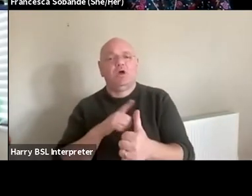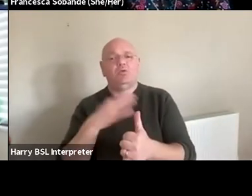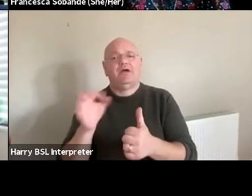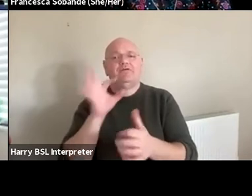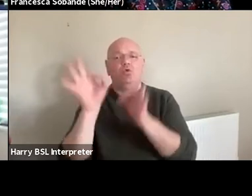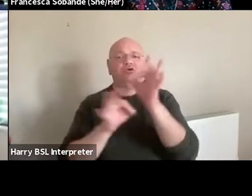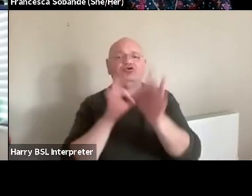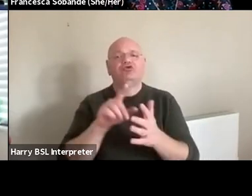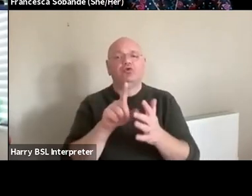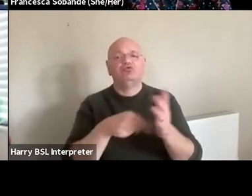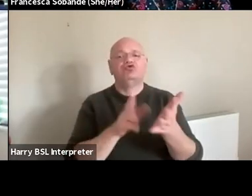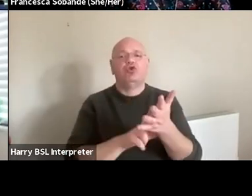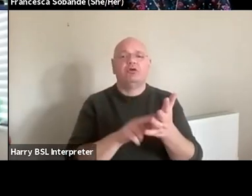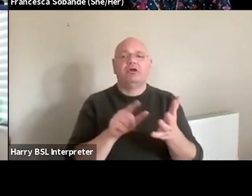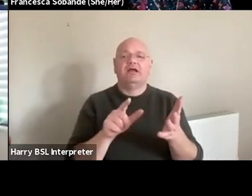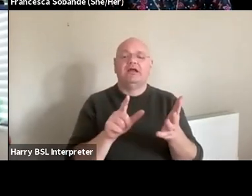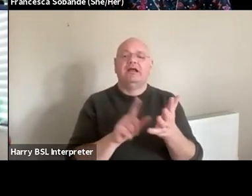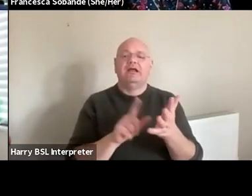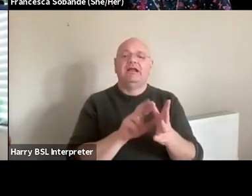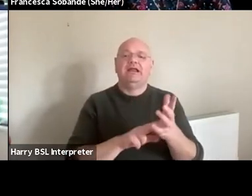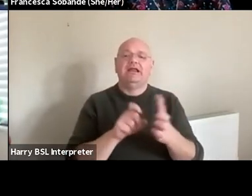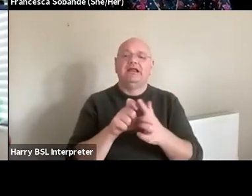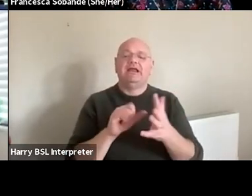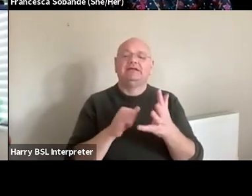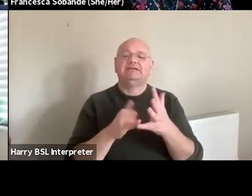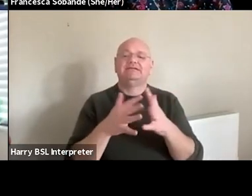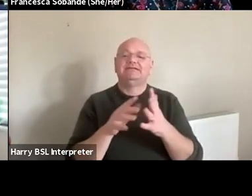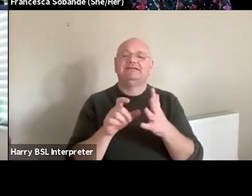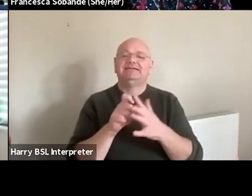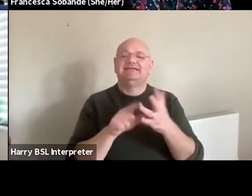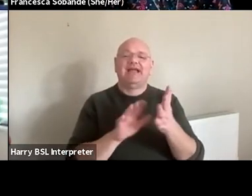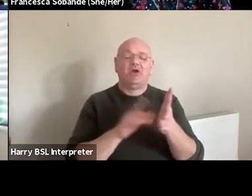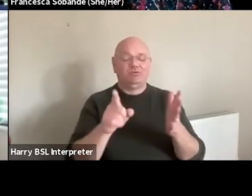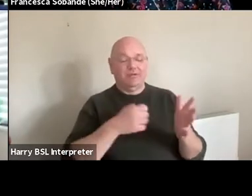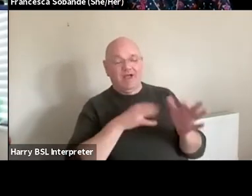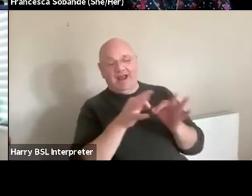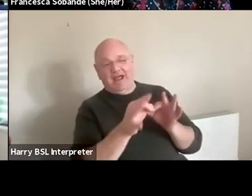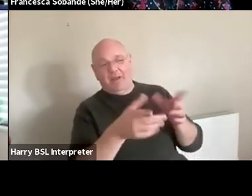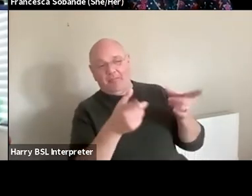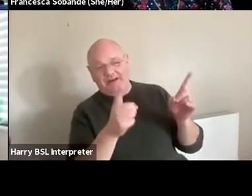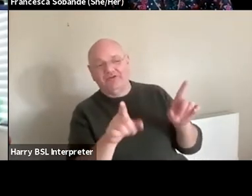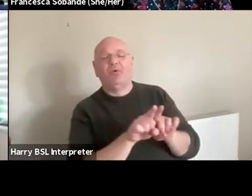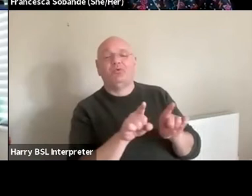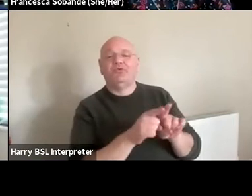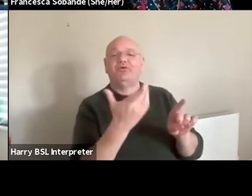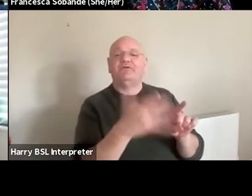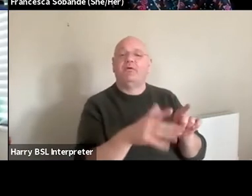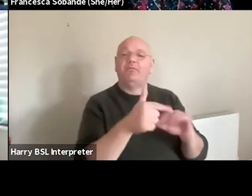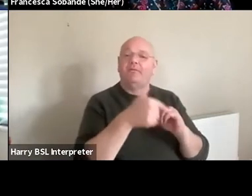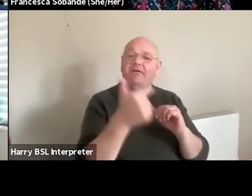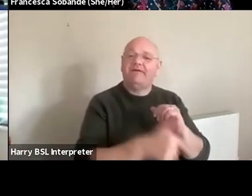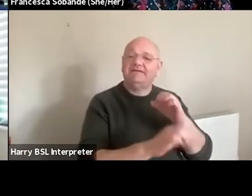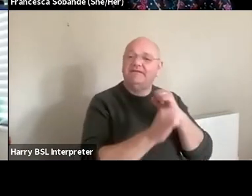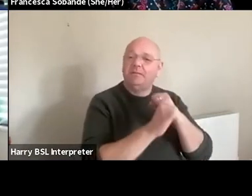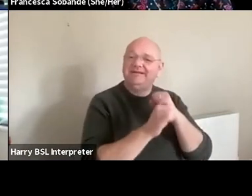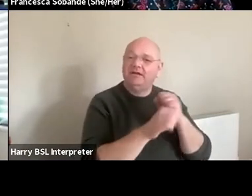Lansdowne, who's the exec producer at Pervasive Media Studio and my line manager, hi Joe, says, Faraha talked a bit